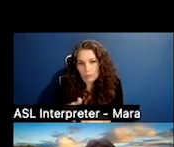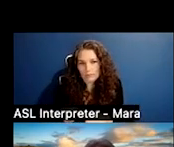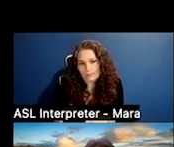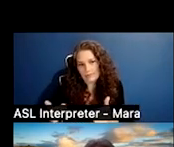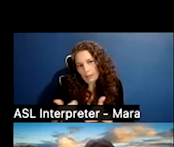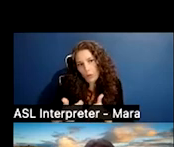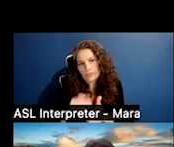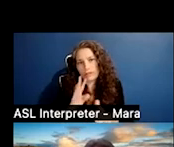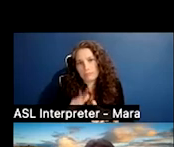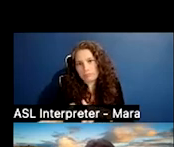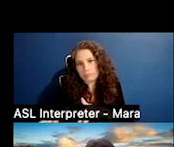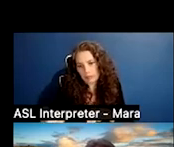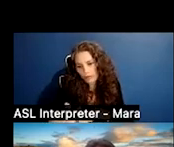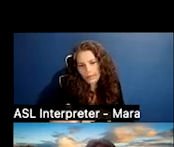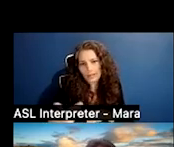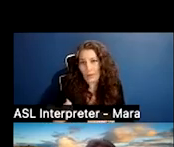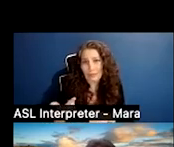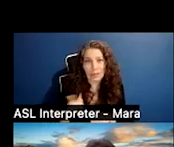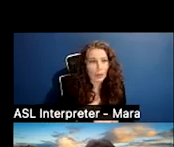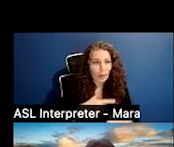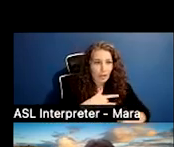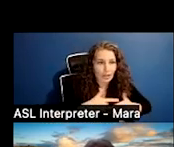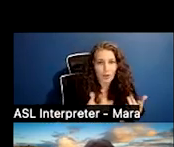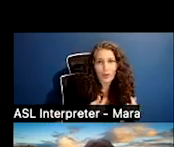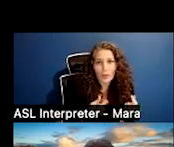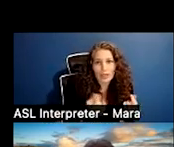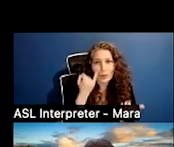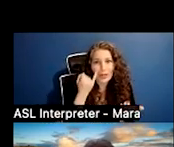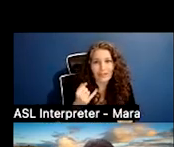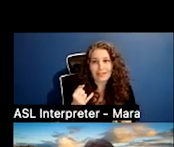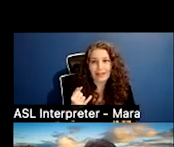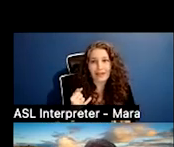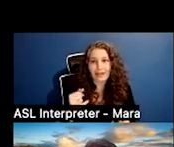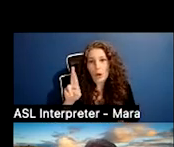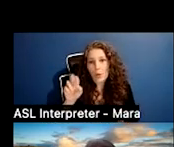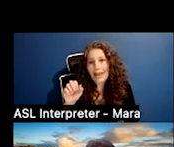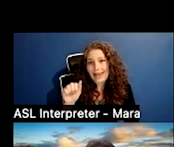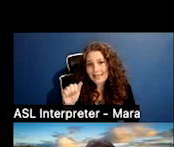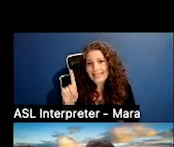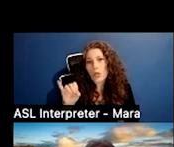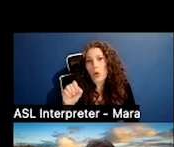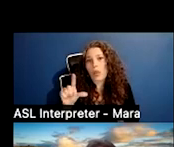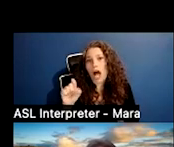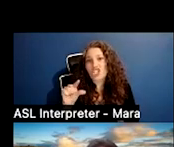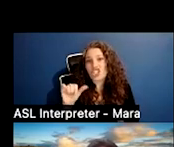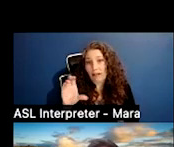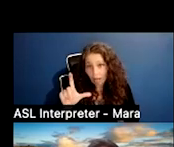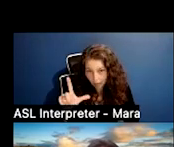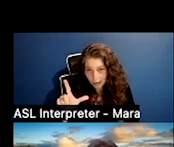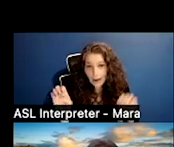have to deal with a radiological emergency as well as the earthquake emergency? Next slide.